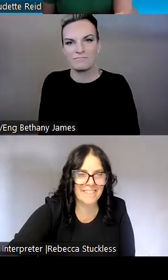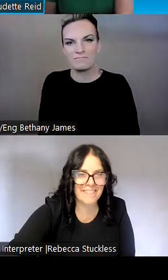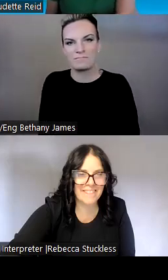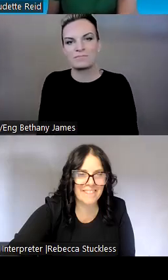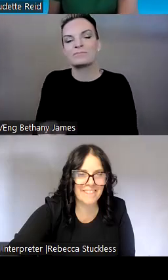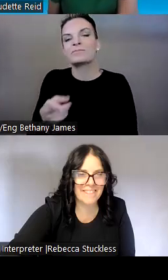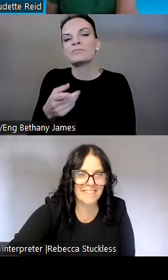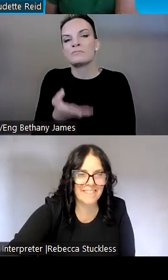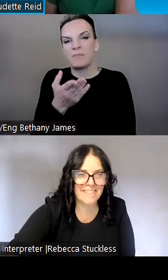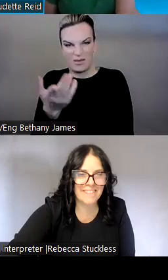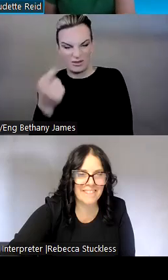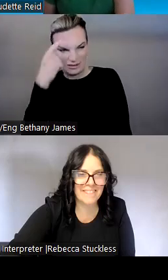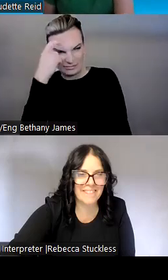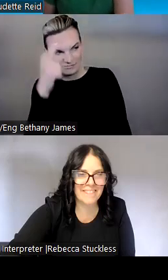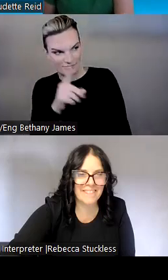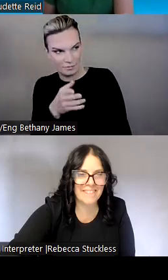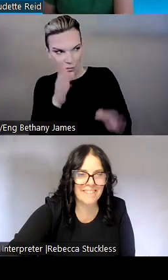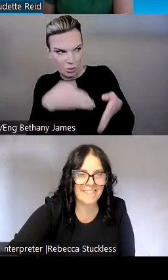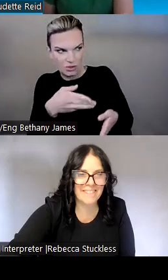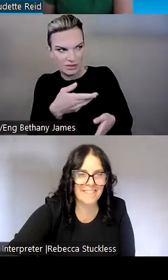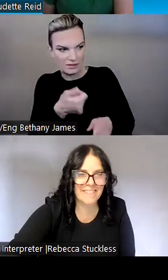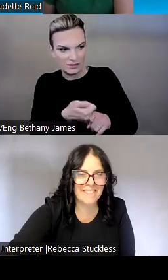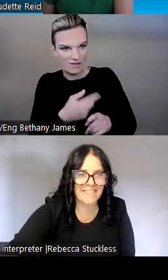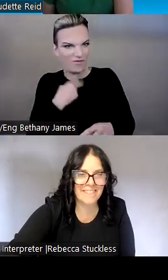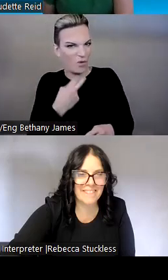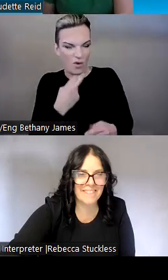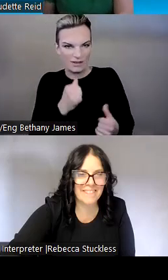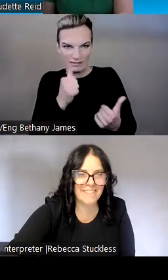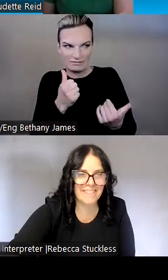young man who was nonverbal and autistic